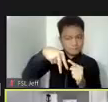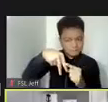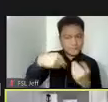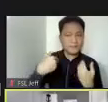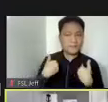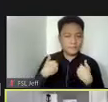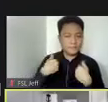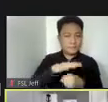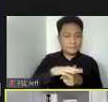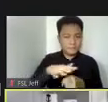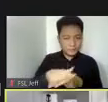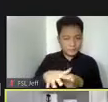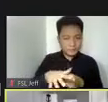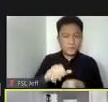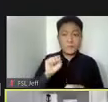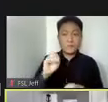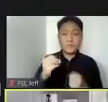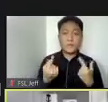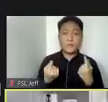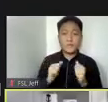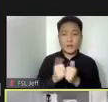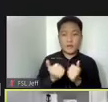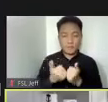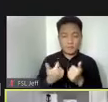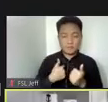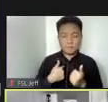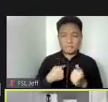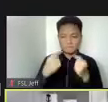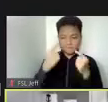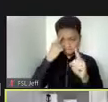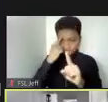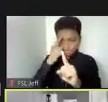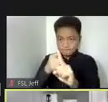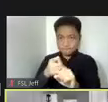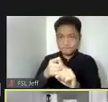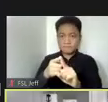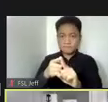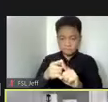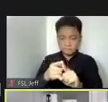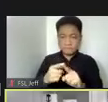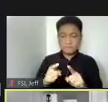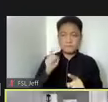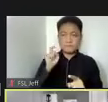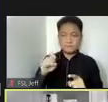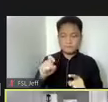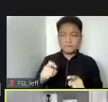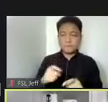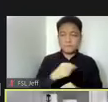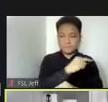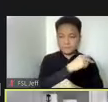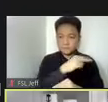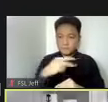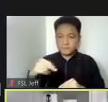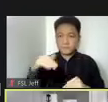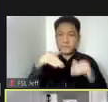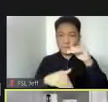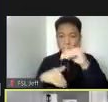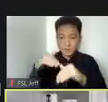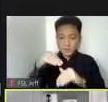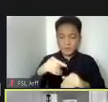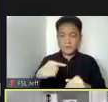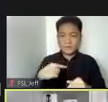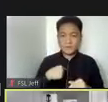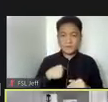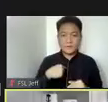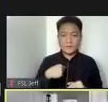dedication, I was able to finally get my first gold medal in 50-meter freestyle in the first